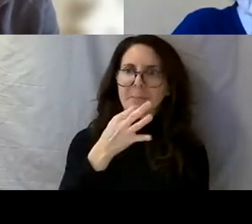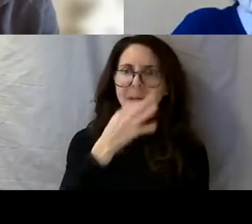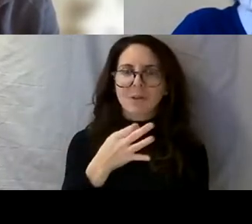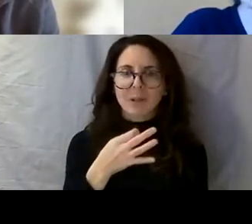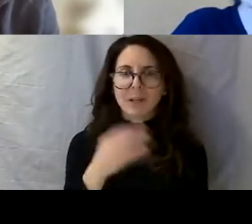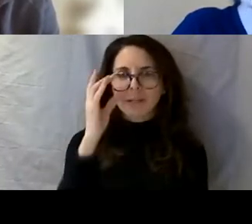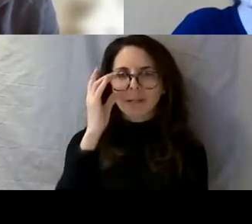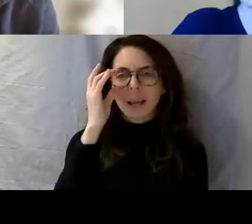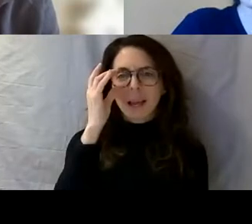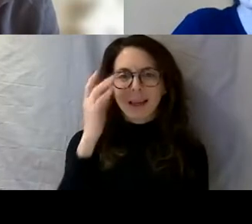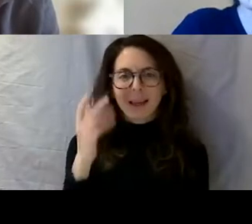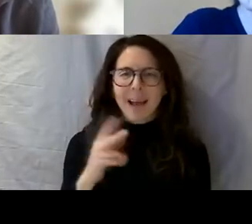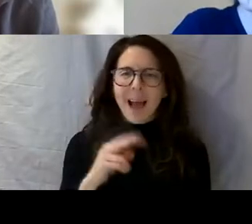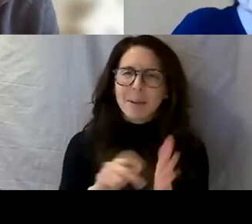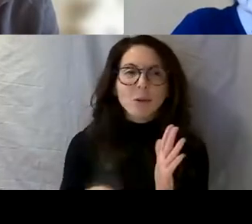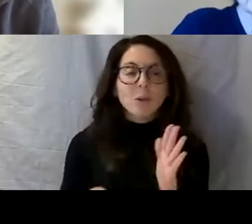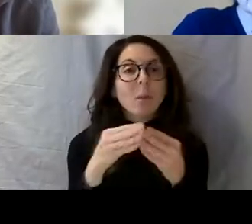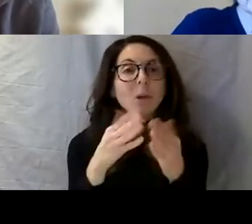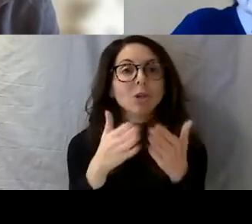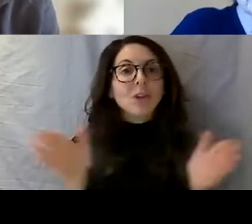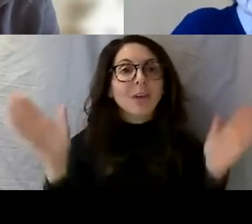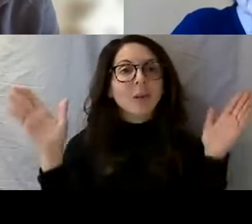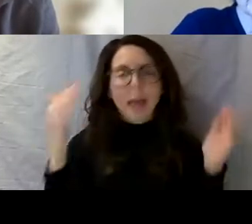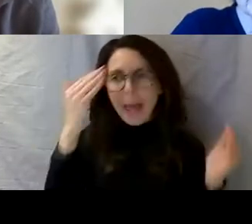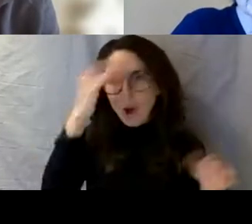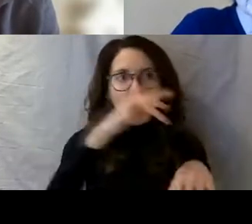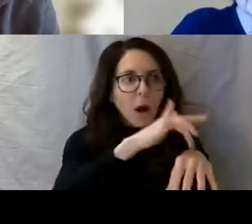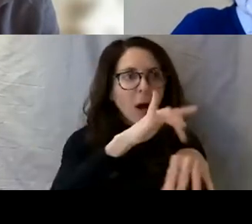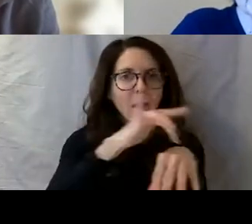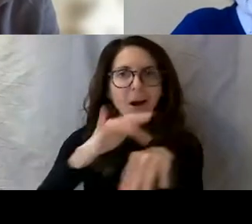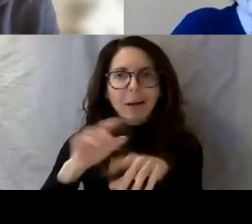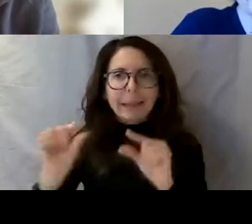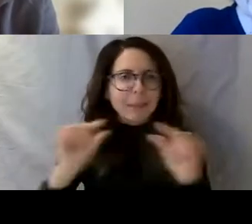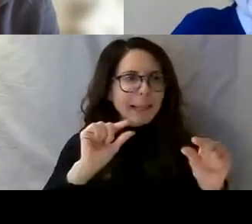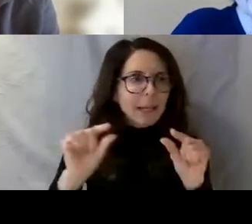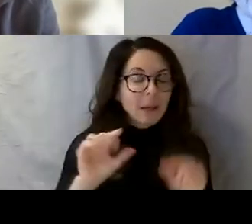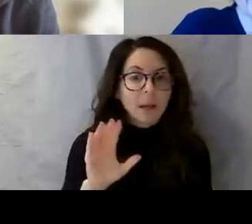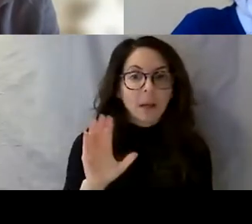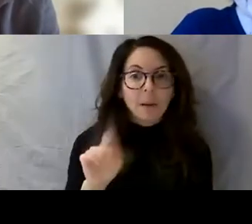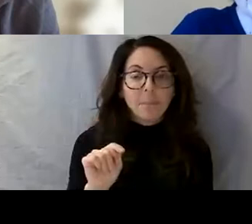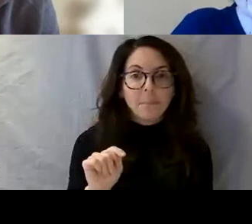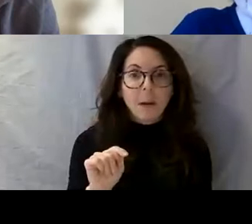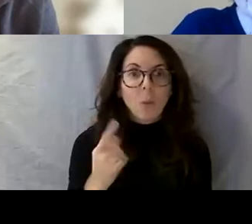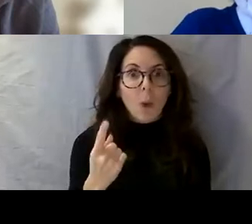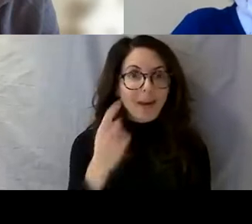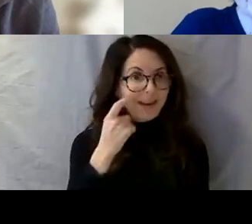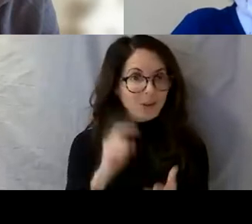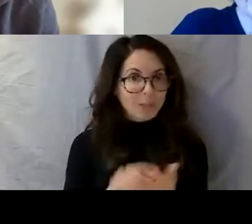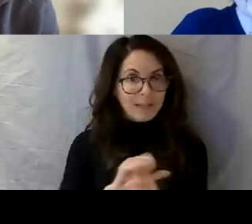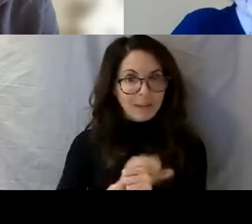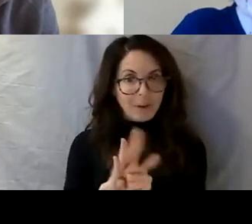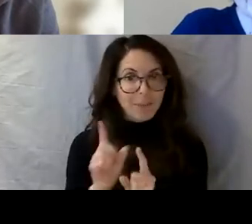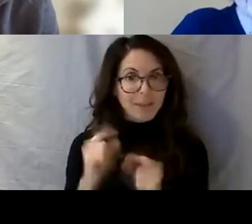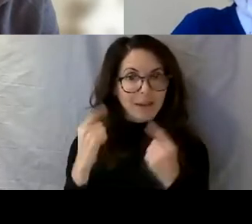think we're supposed to be a generalist and know a bit of everything, but some things that emerged during the pandemic,